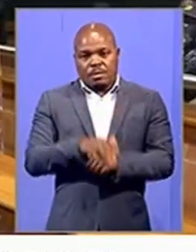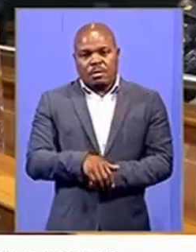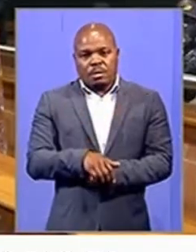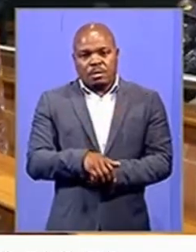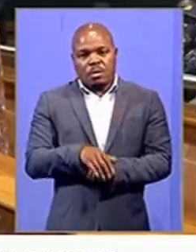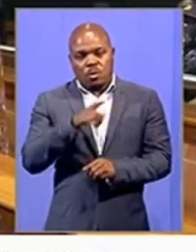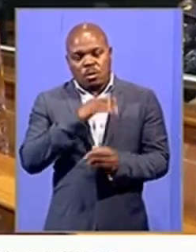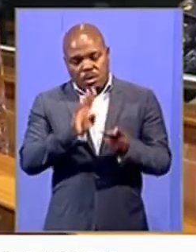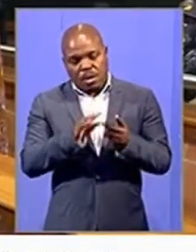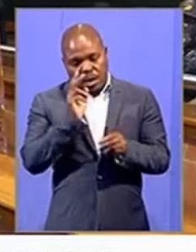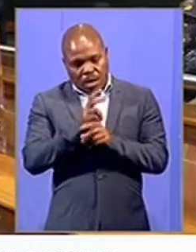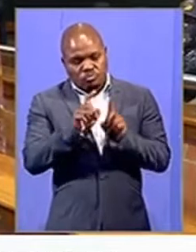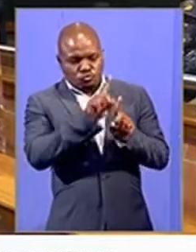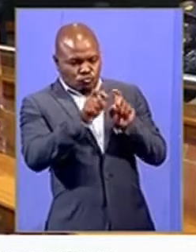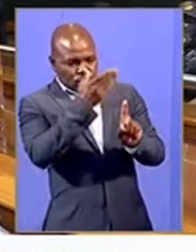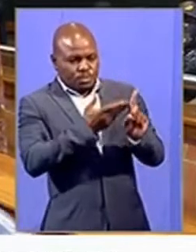cross-examination of the accused.